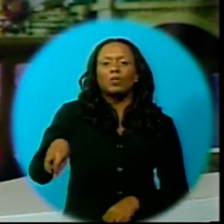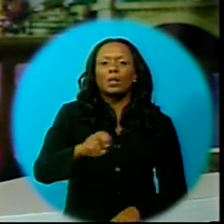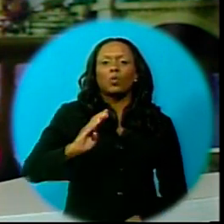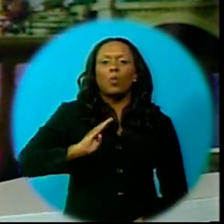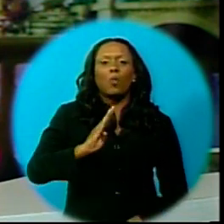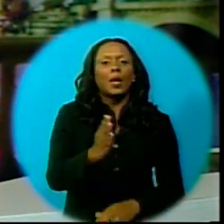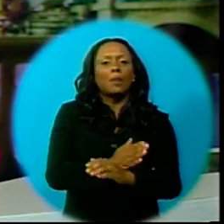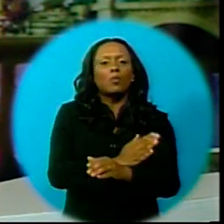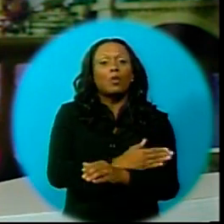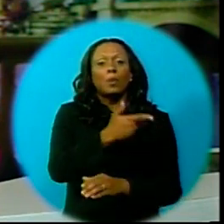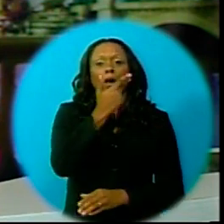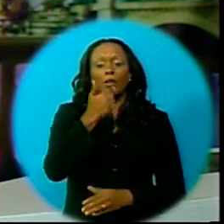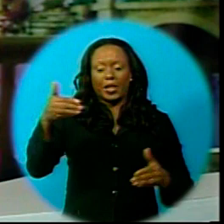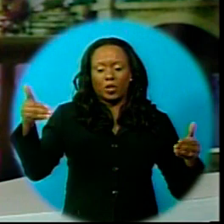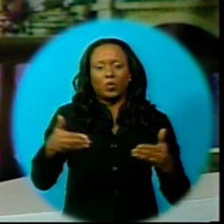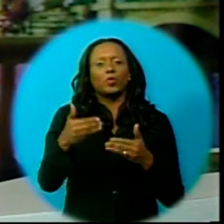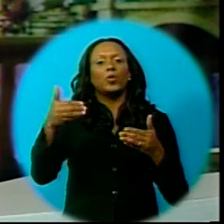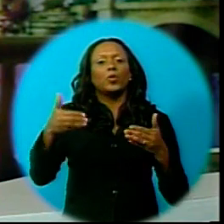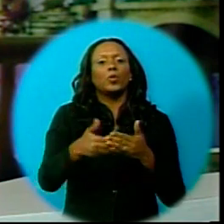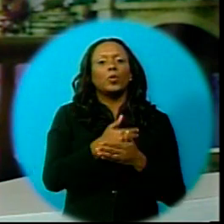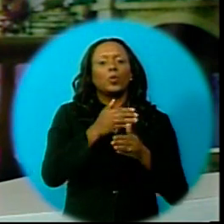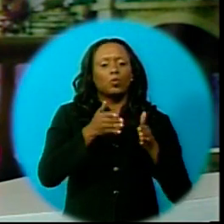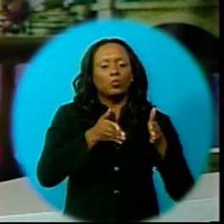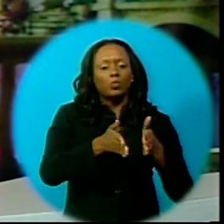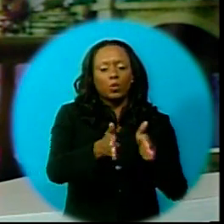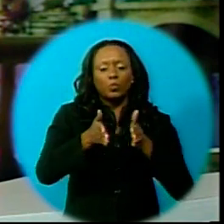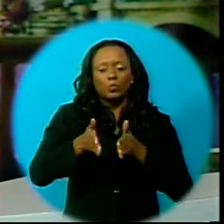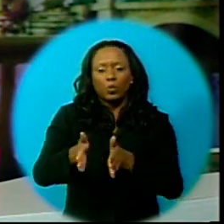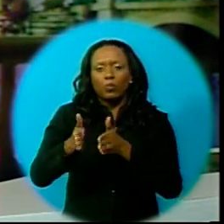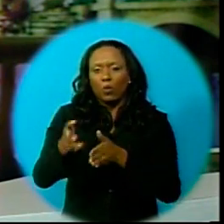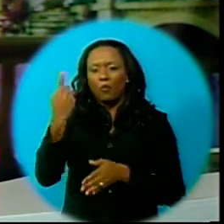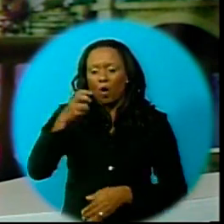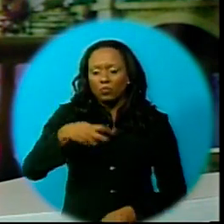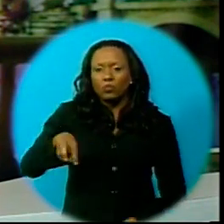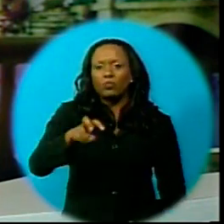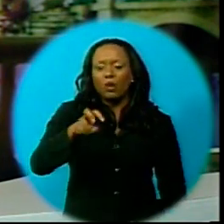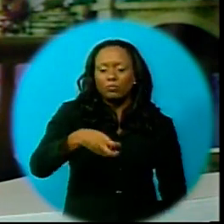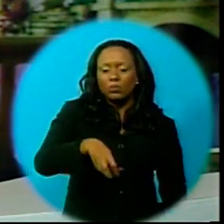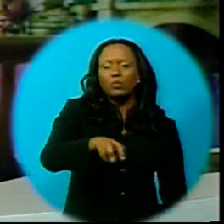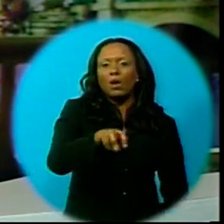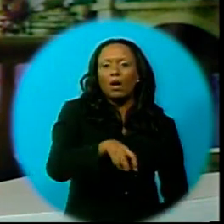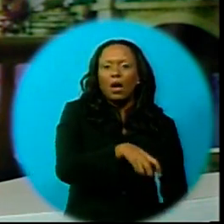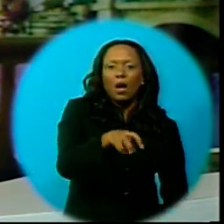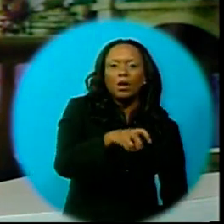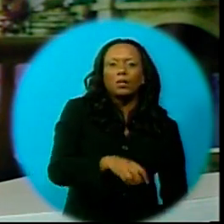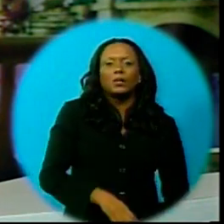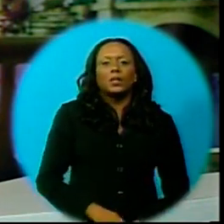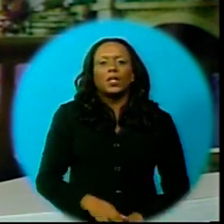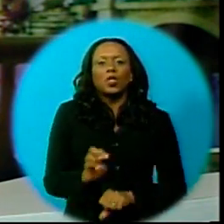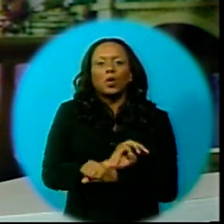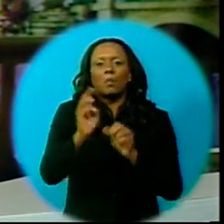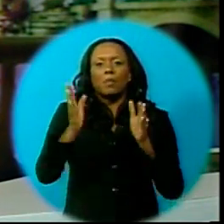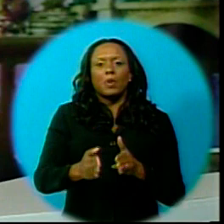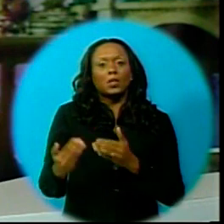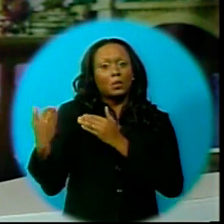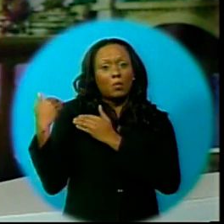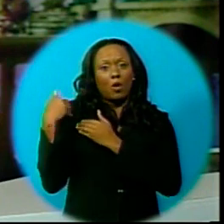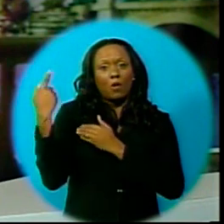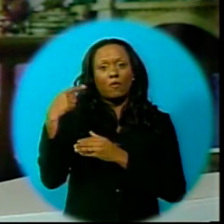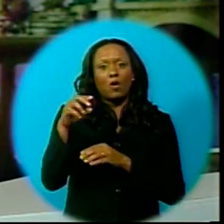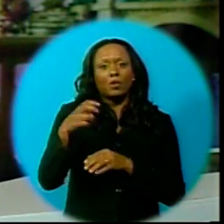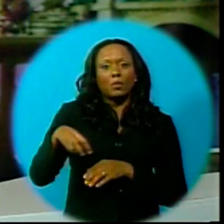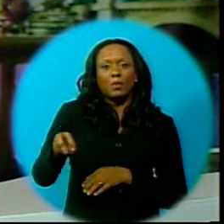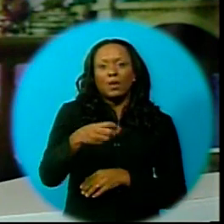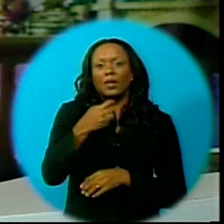of the introduction of a number of new routes. The disclosure from Transport Minister Michael Lashley in an exclusive interview